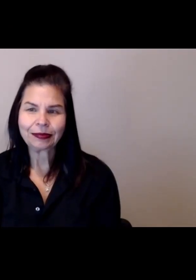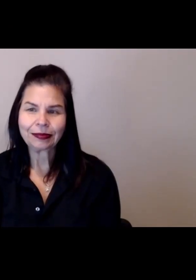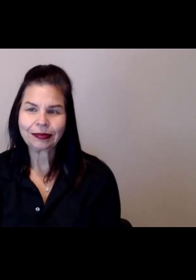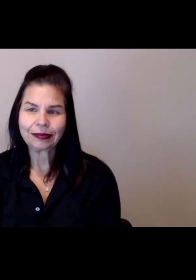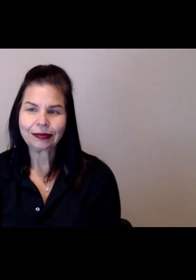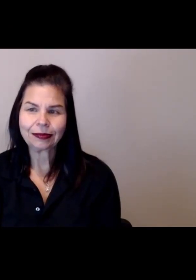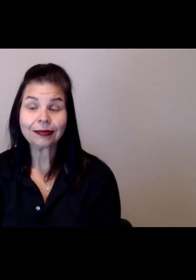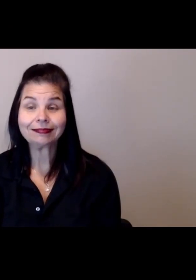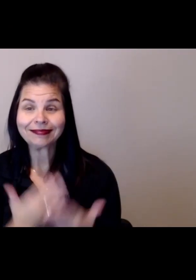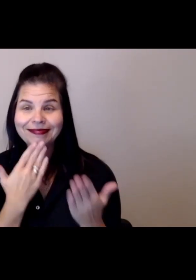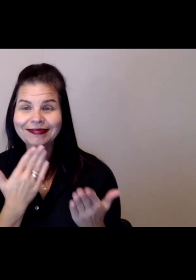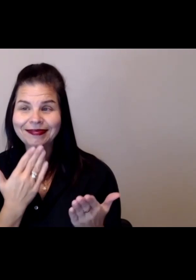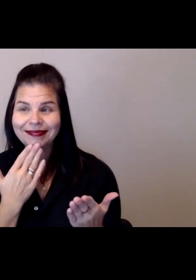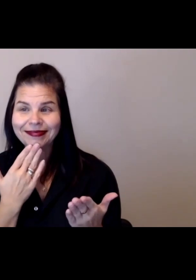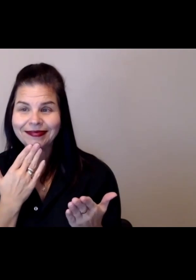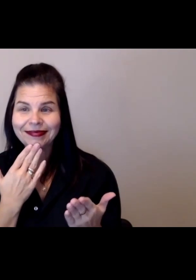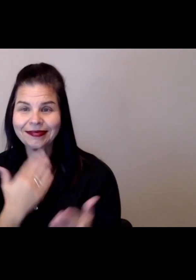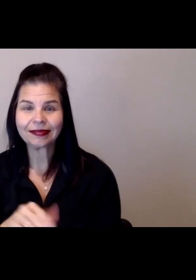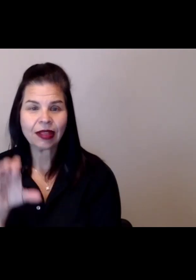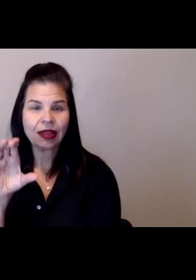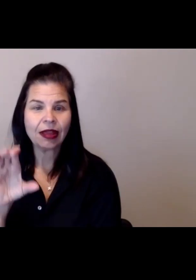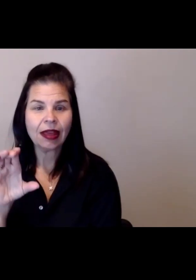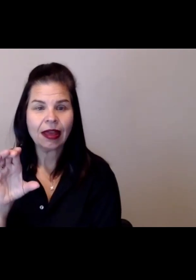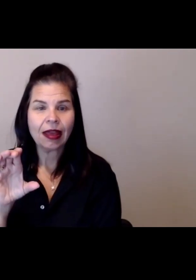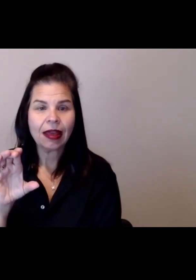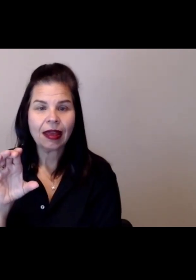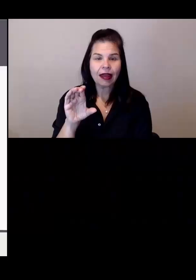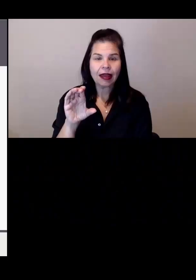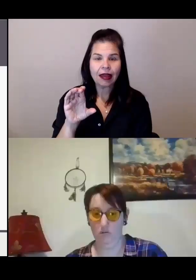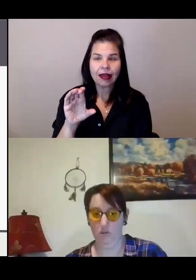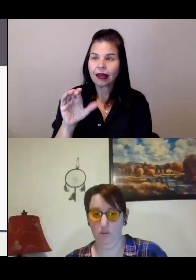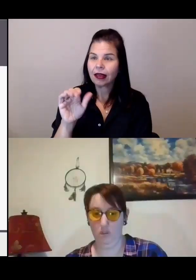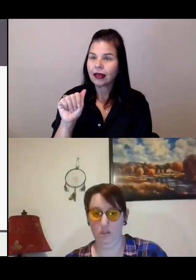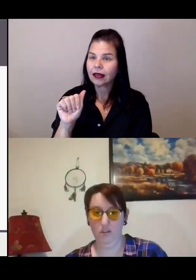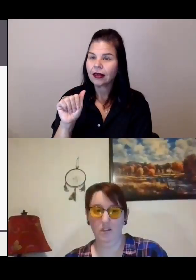Thank you, Bradley. Cass, if we can turn to you next, please.